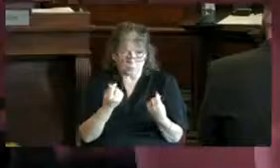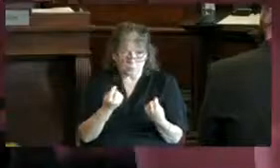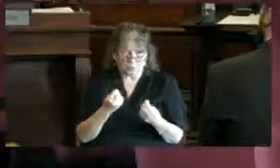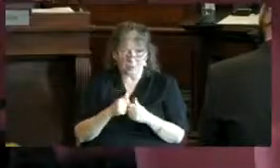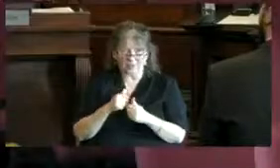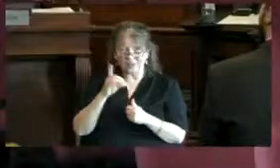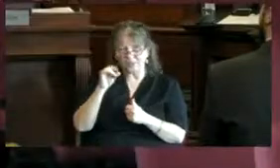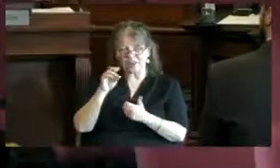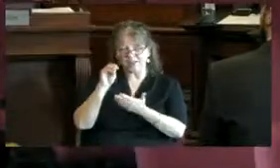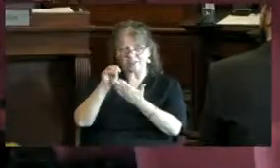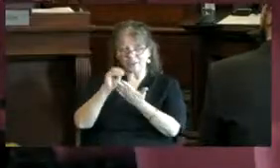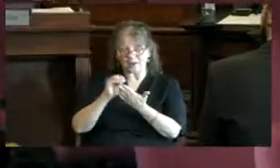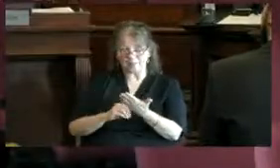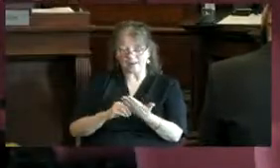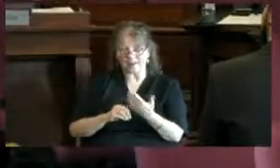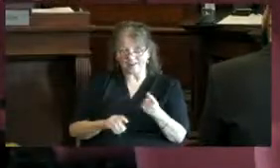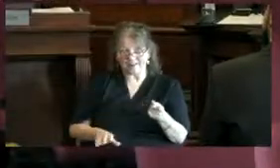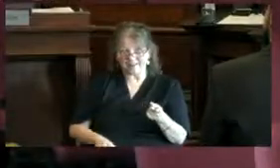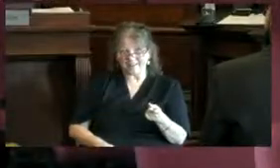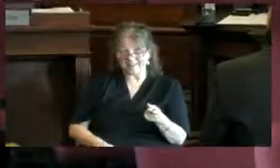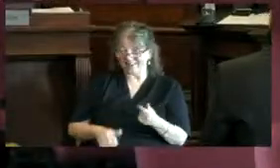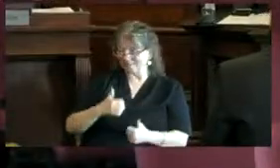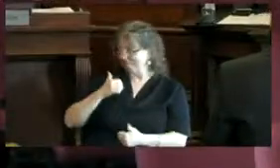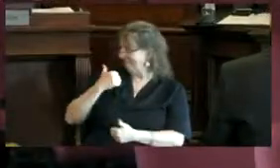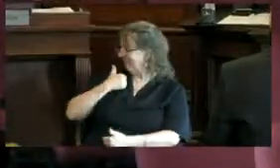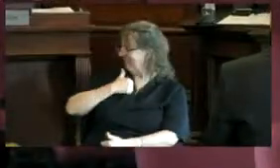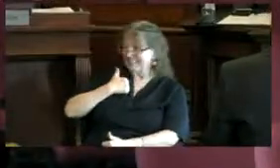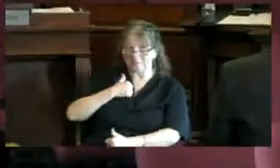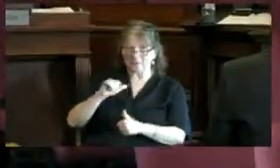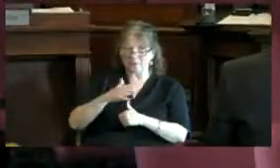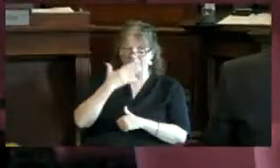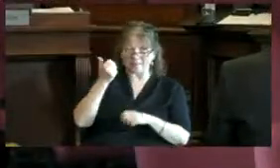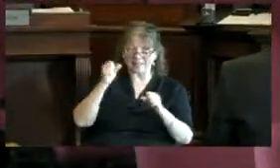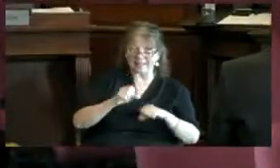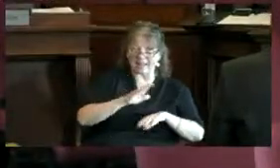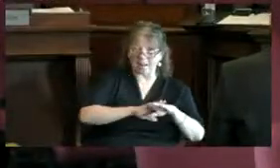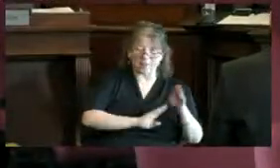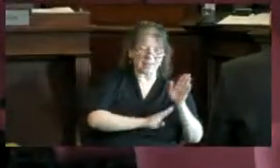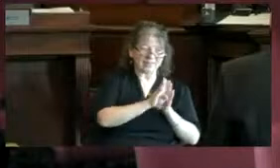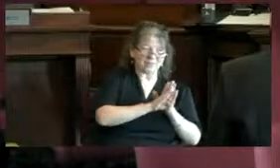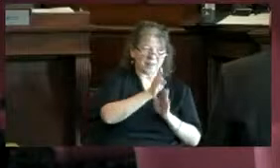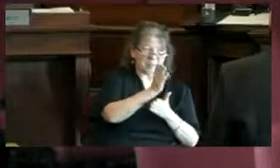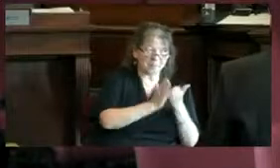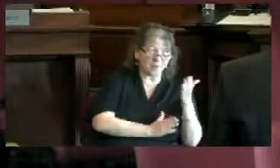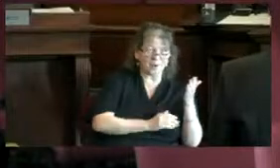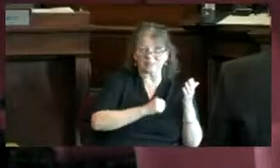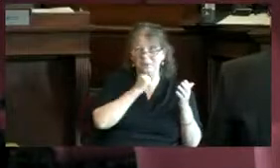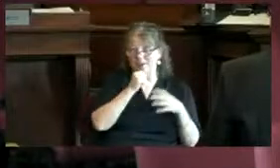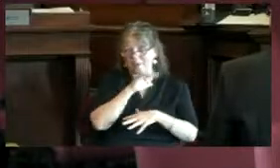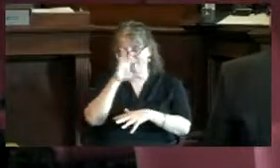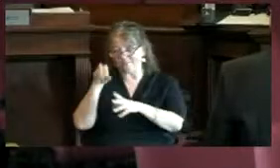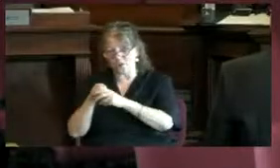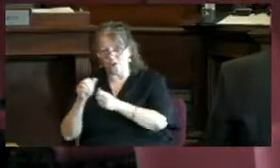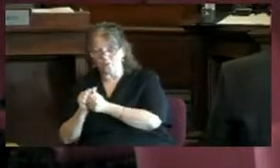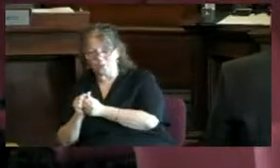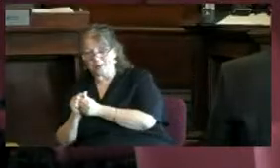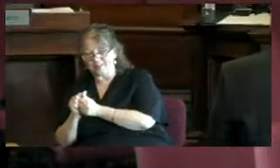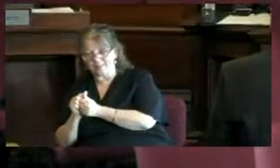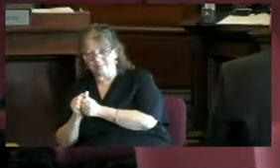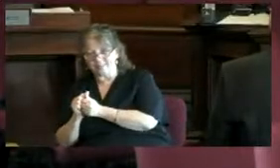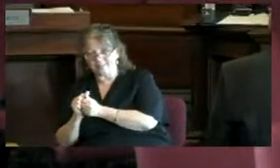You'll have to forgive me. I will do the best I can to answer, but please. I'm on the development side, so I don't get into the as much